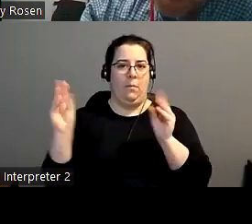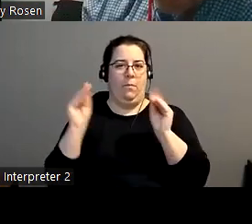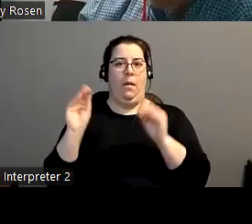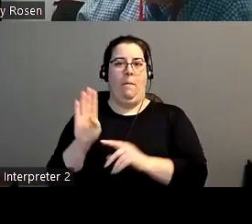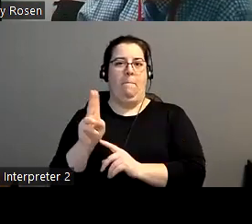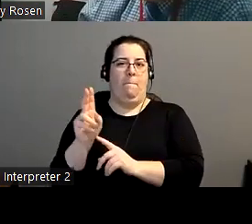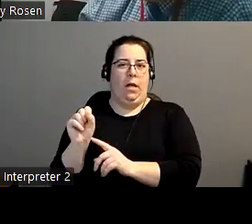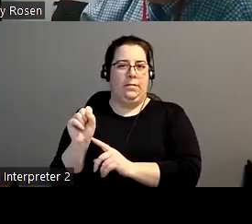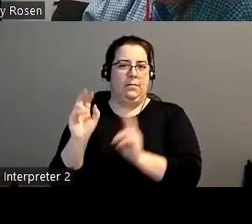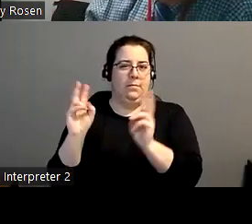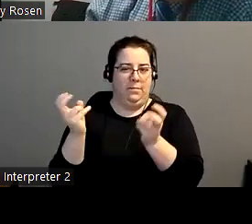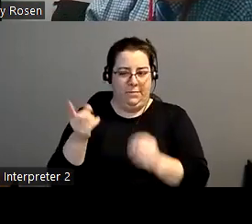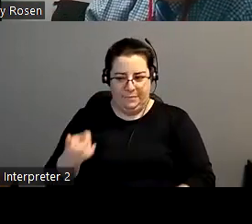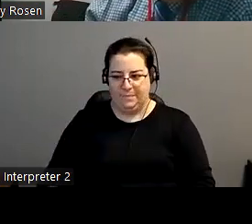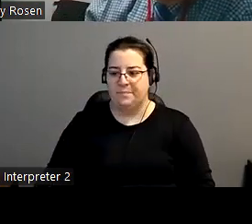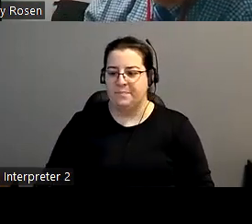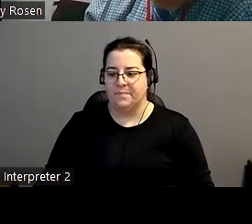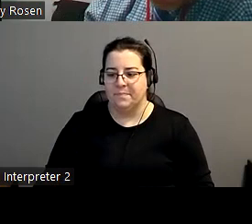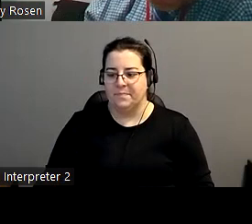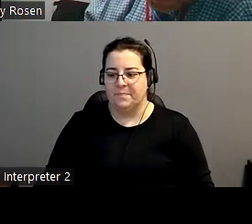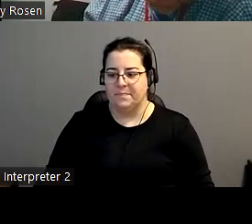from Hamilton, a photo of a bus from Hamilton.